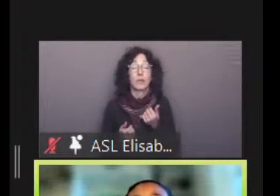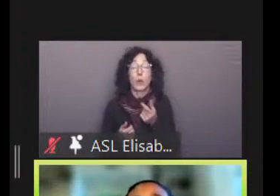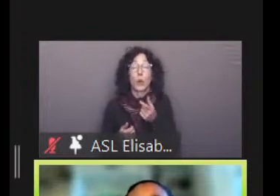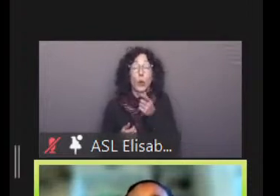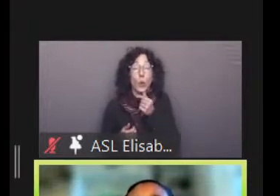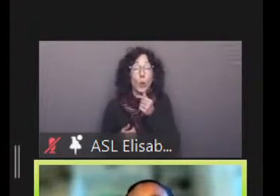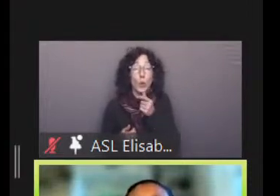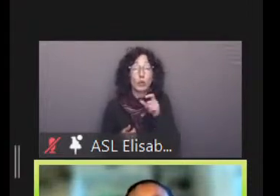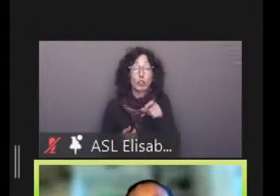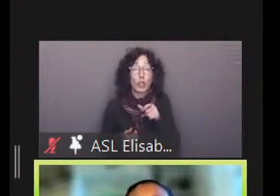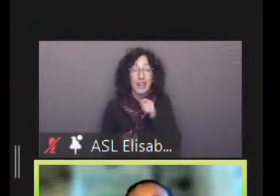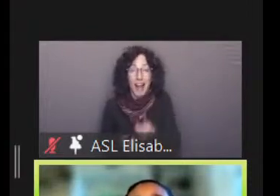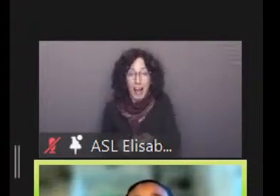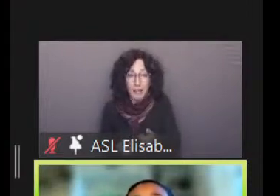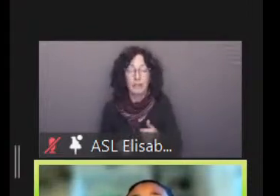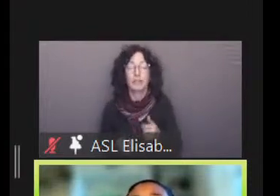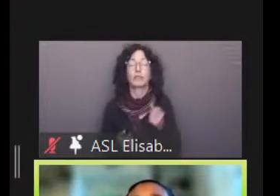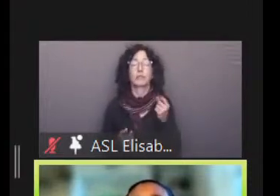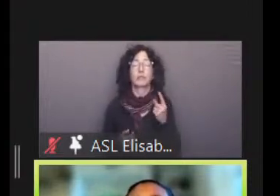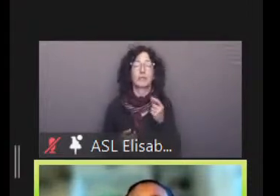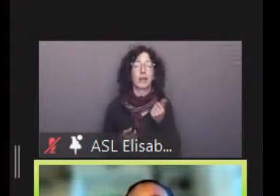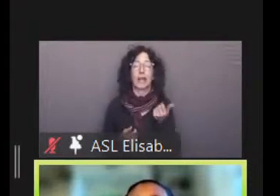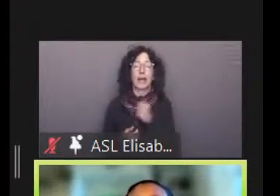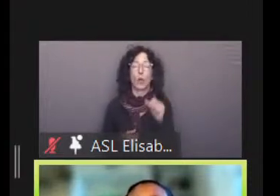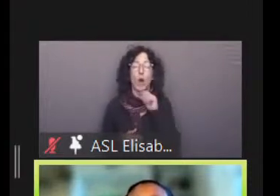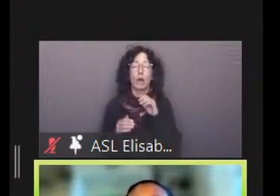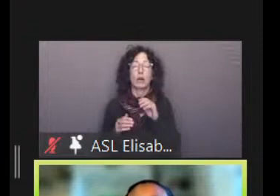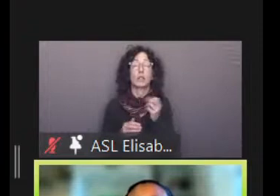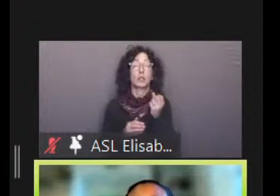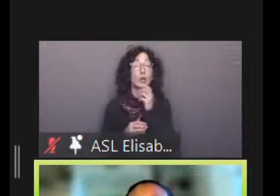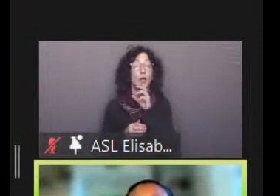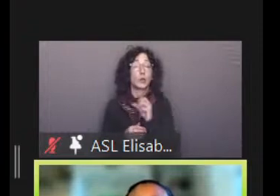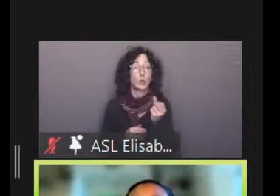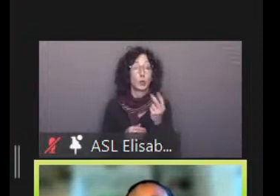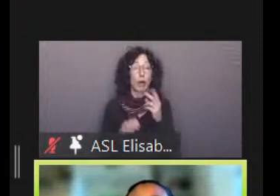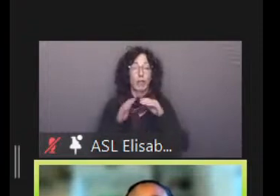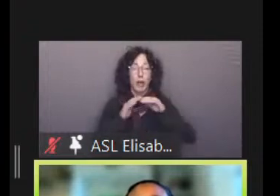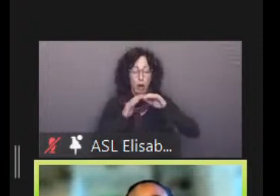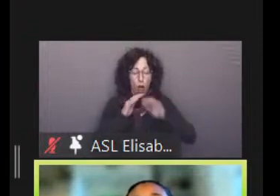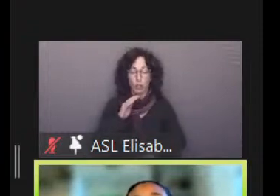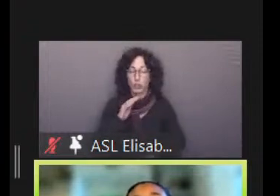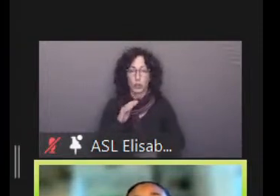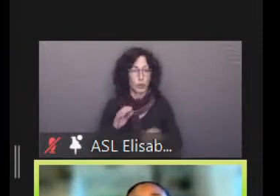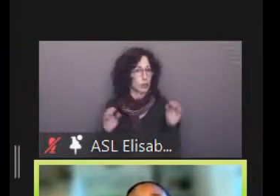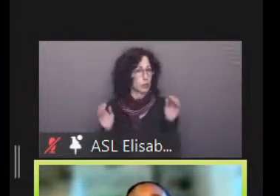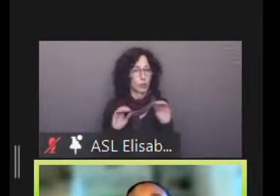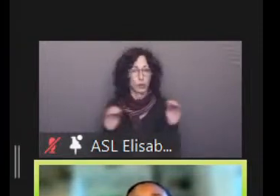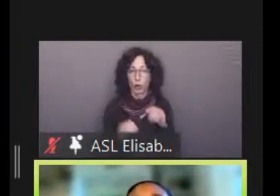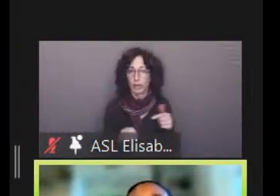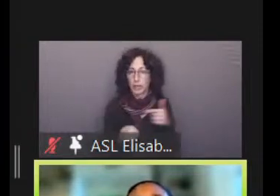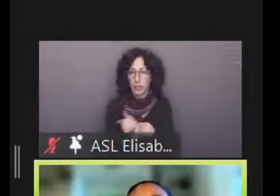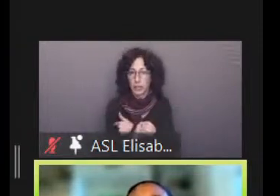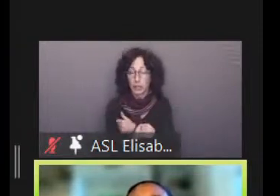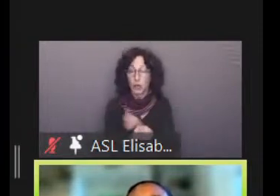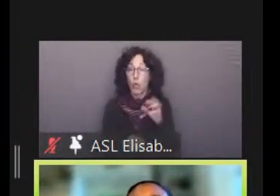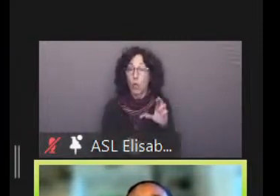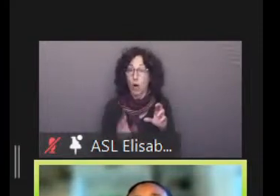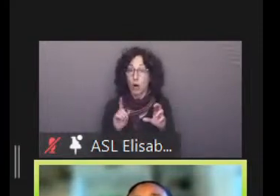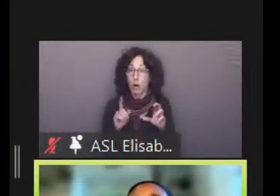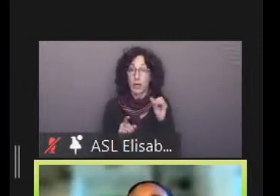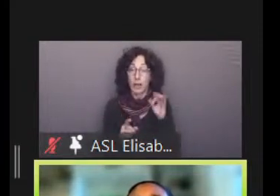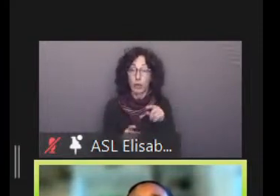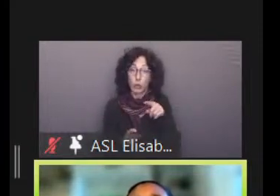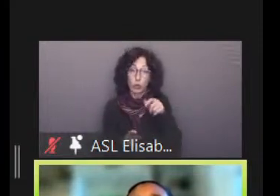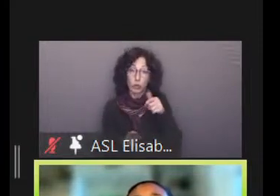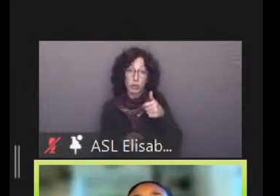reached their 12th birthday, so you're not old enough to get vaccinated. You've had a severe allergic reaction